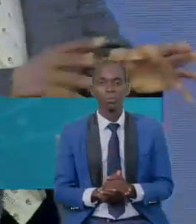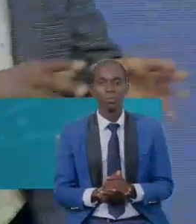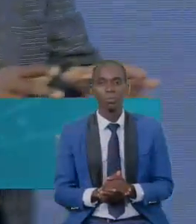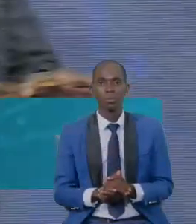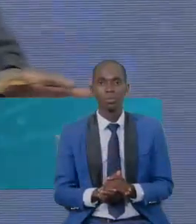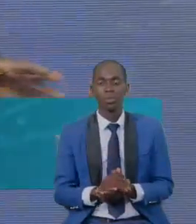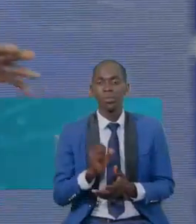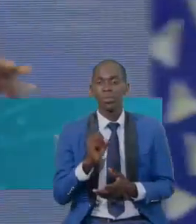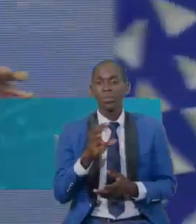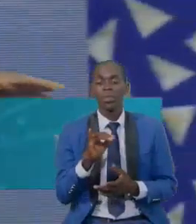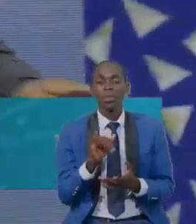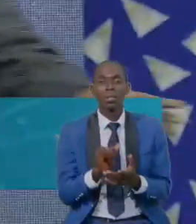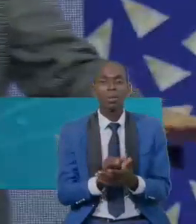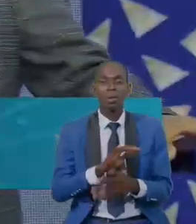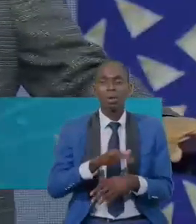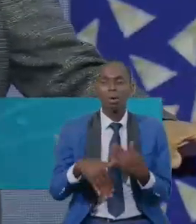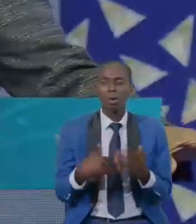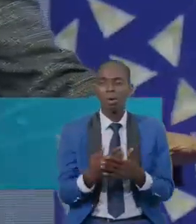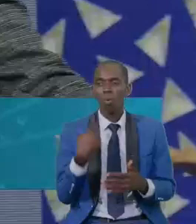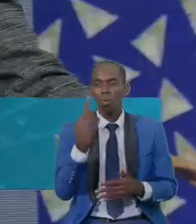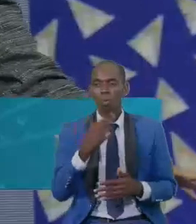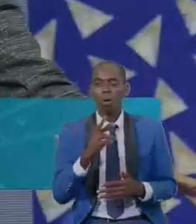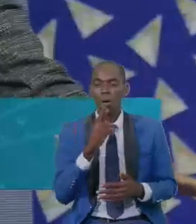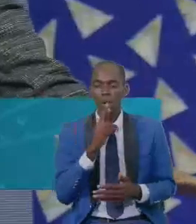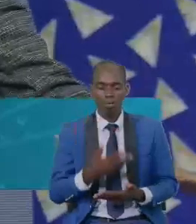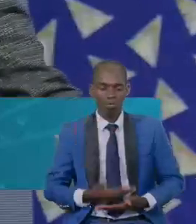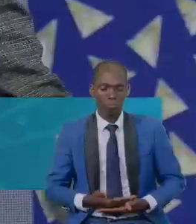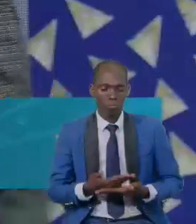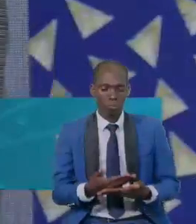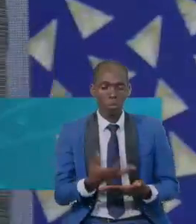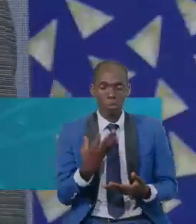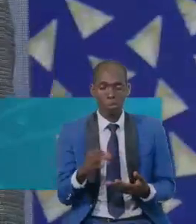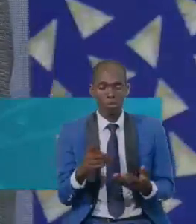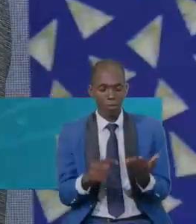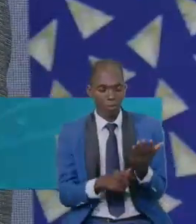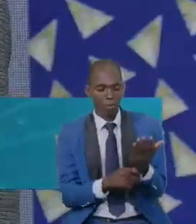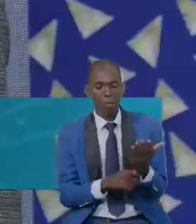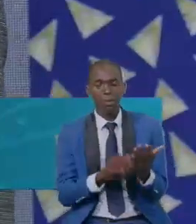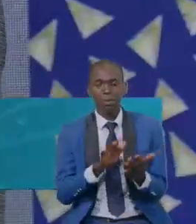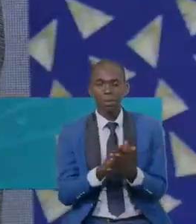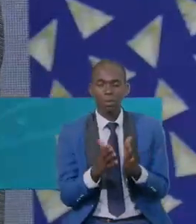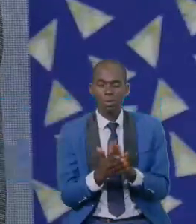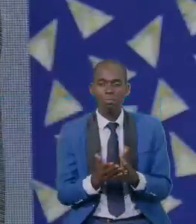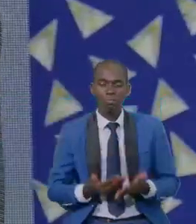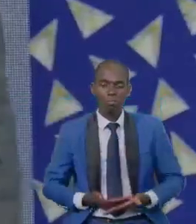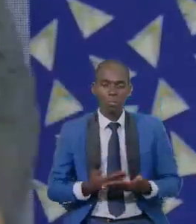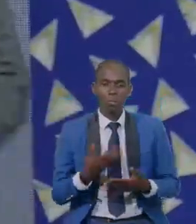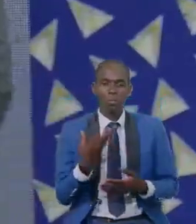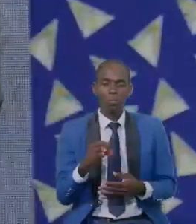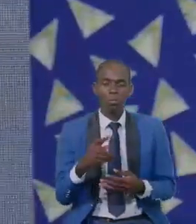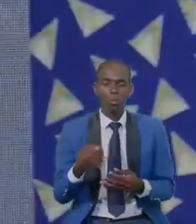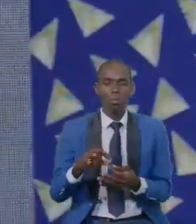So that those who are born of the flesh will now be born of the spirit.